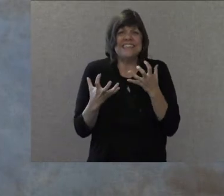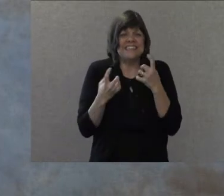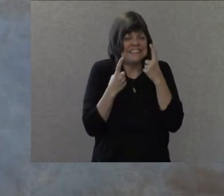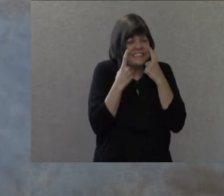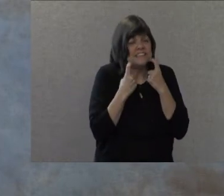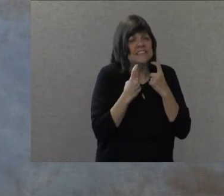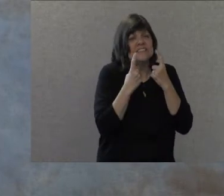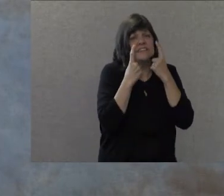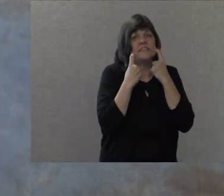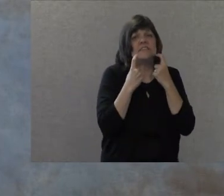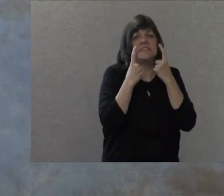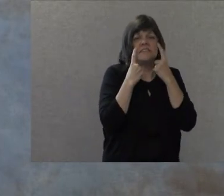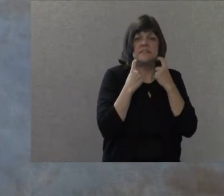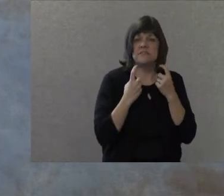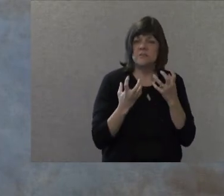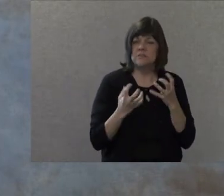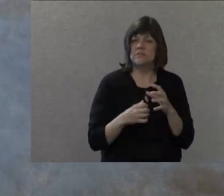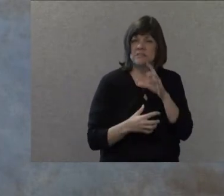like